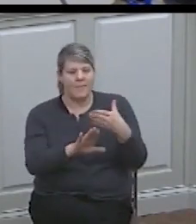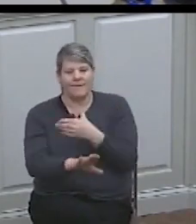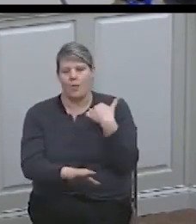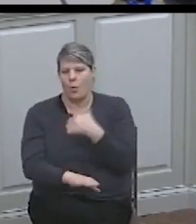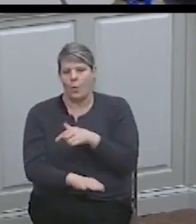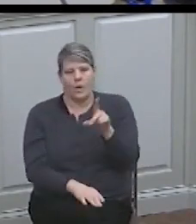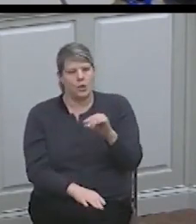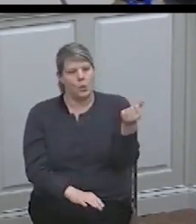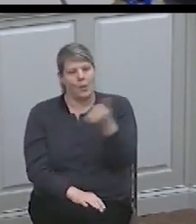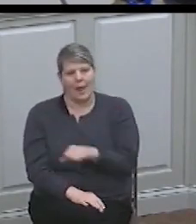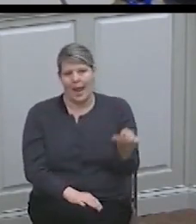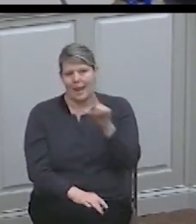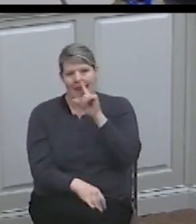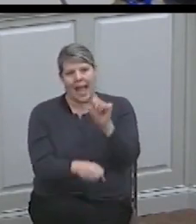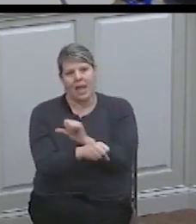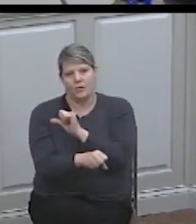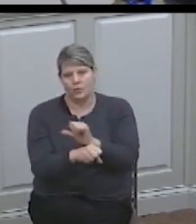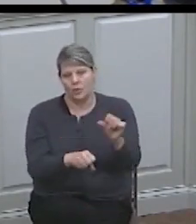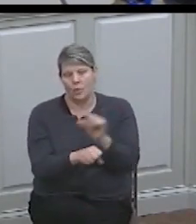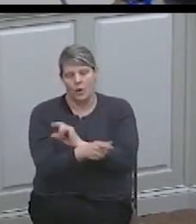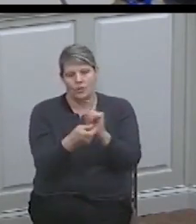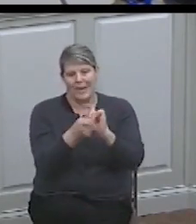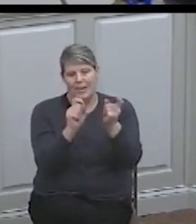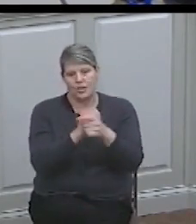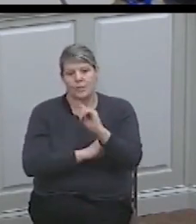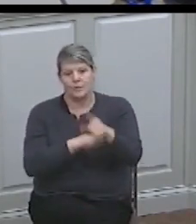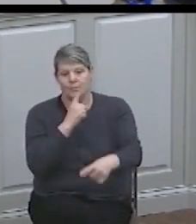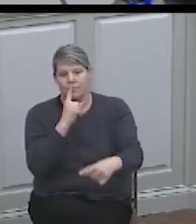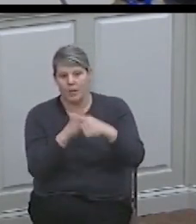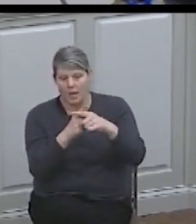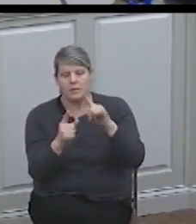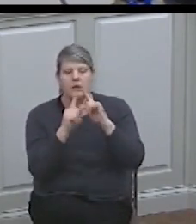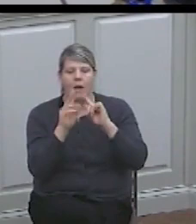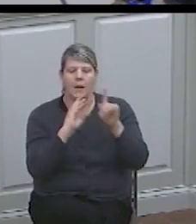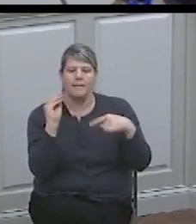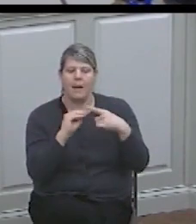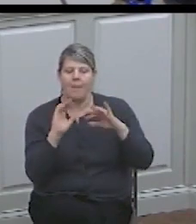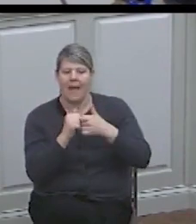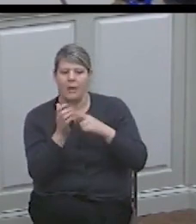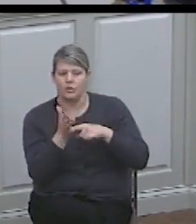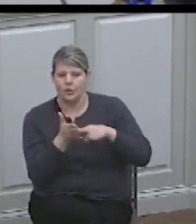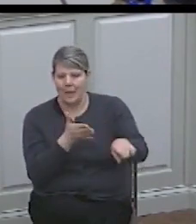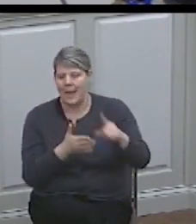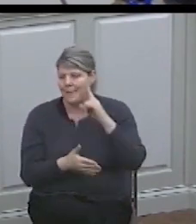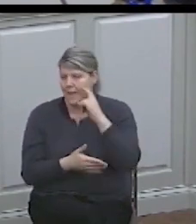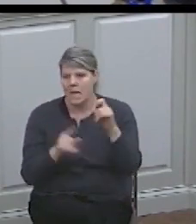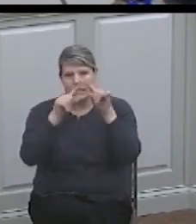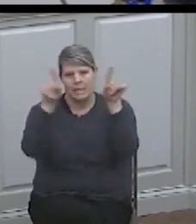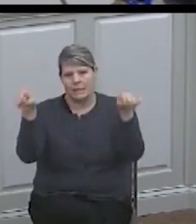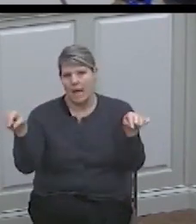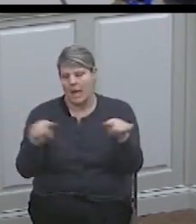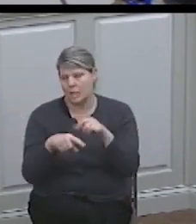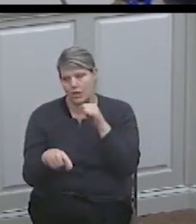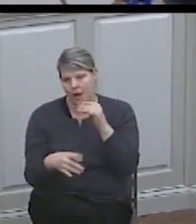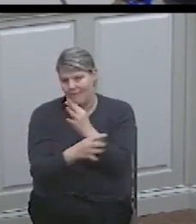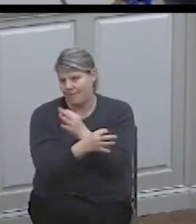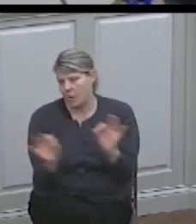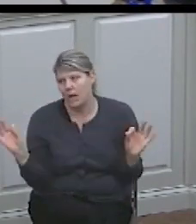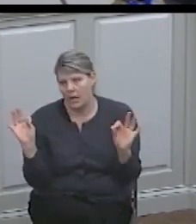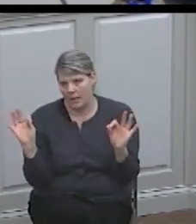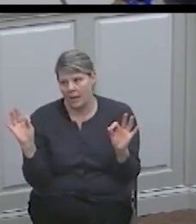And then of course you'll have to fund it at some point as we go through the process. Signage isn't free. And so we'll have